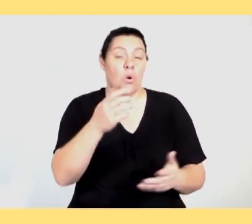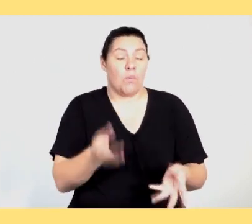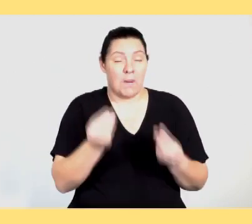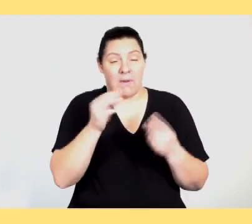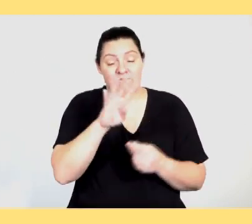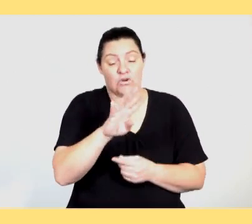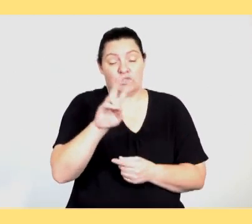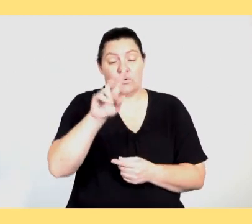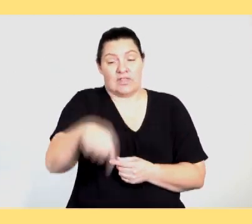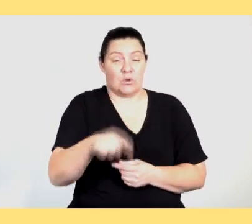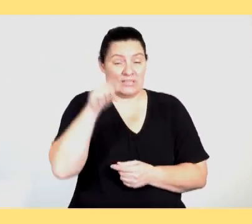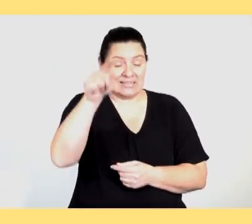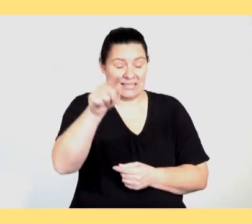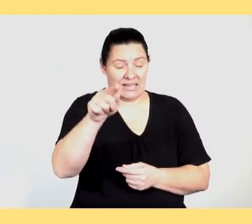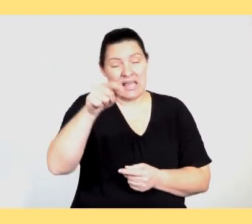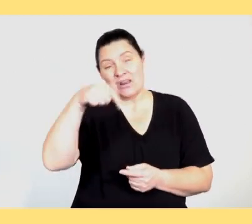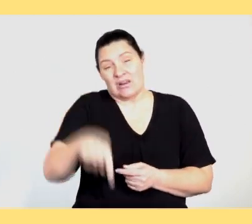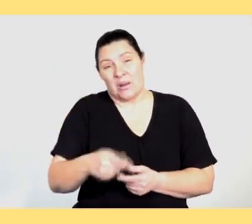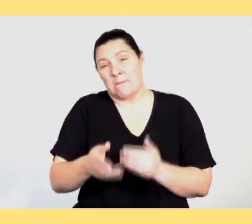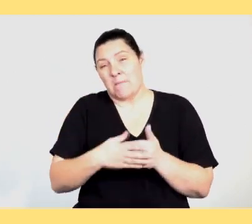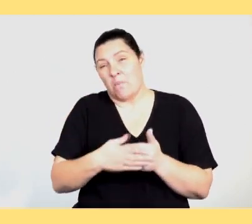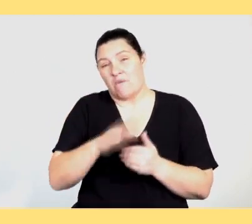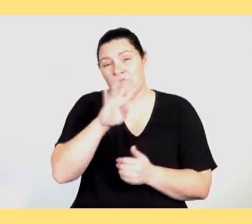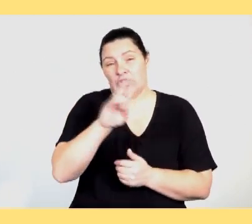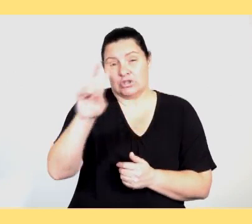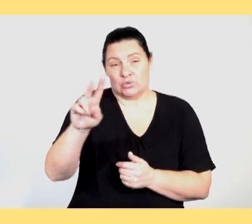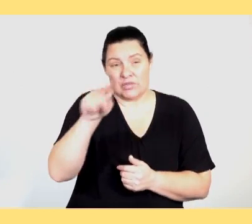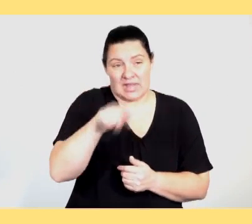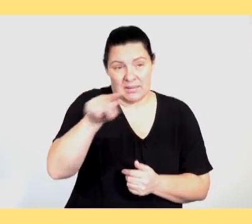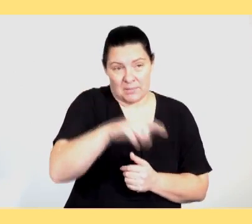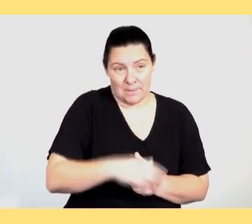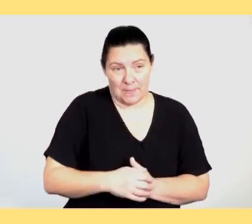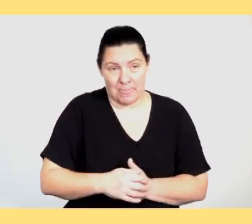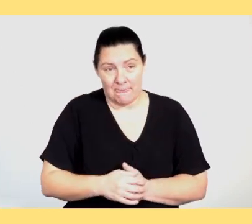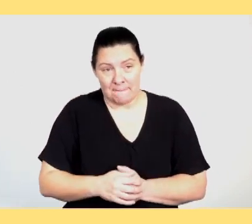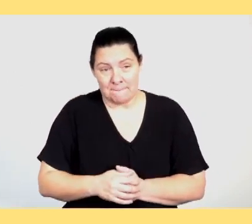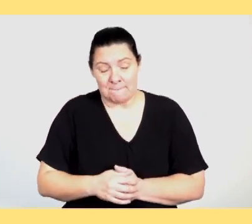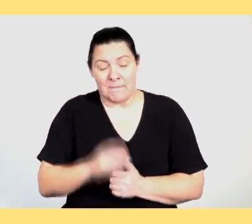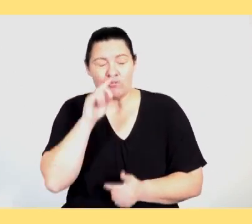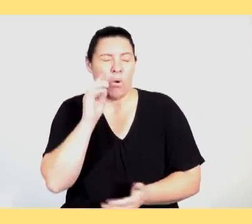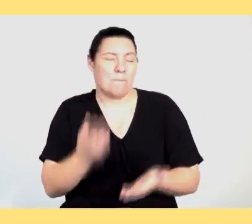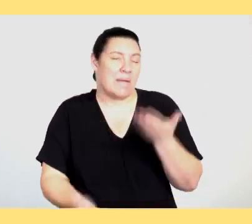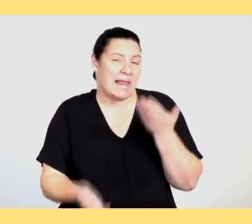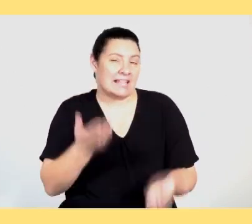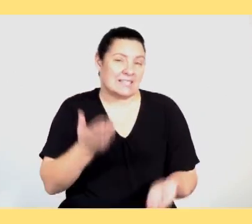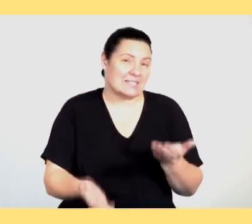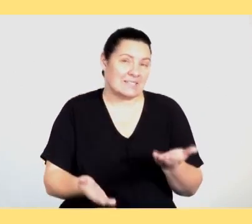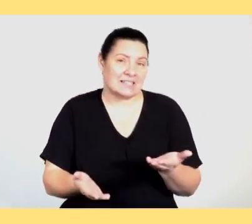get 42,000 here, and you're going to get another 42,000 here. So the